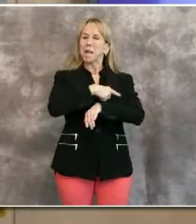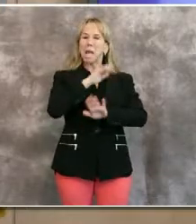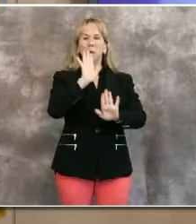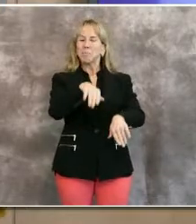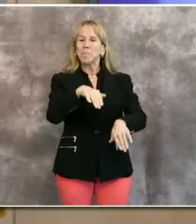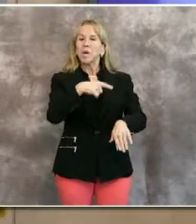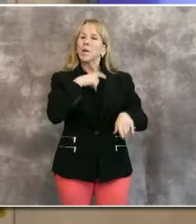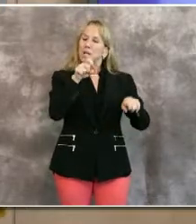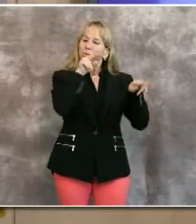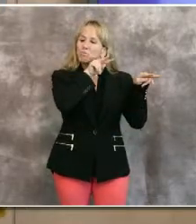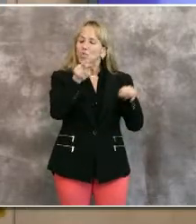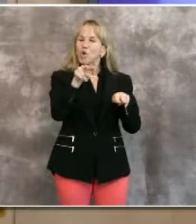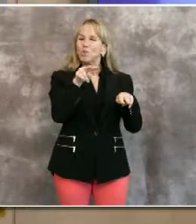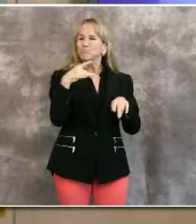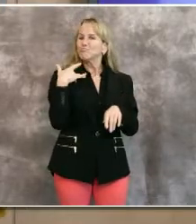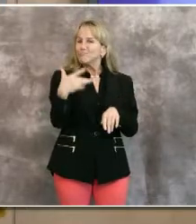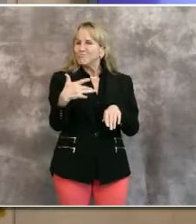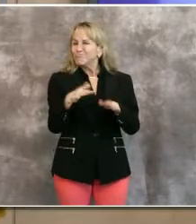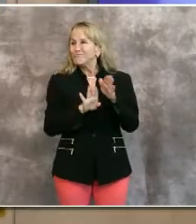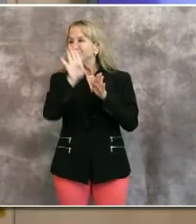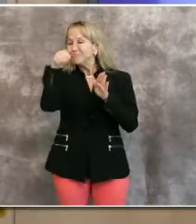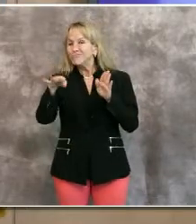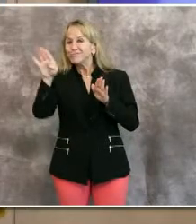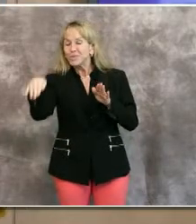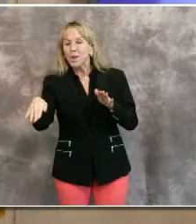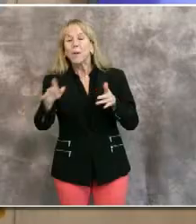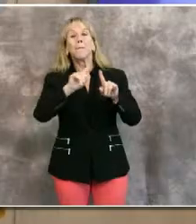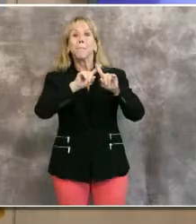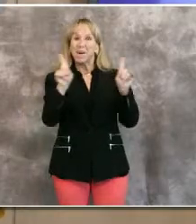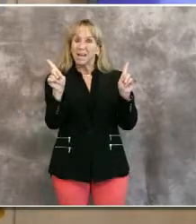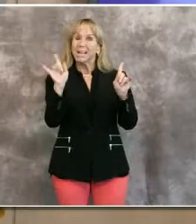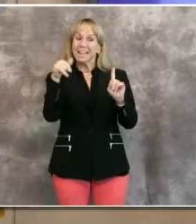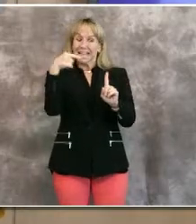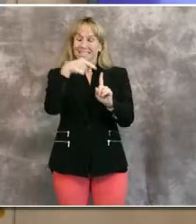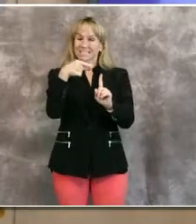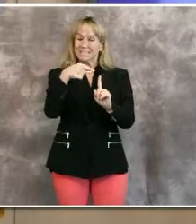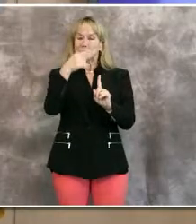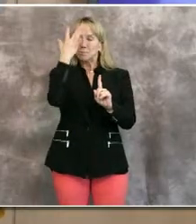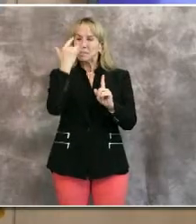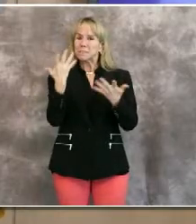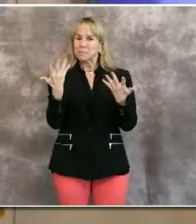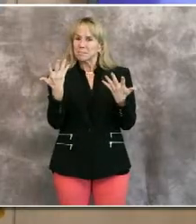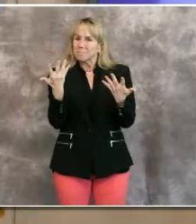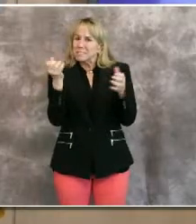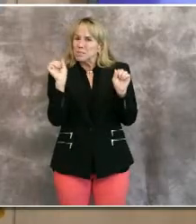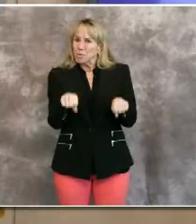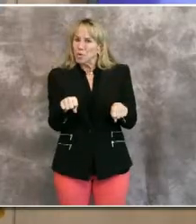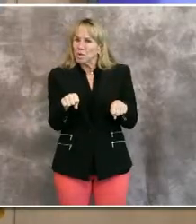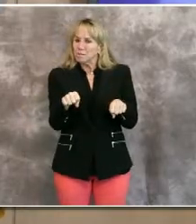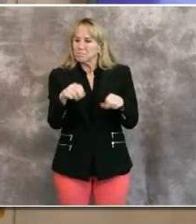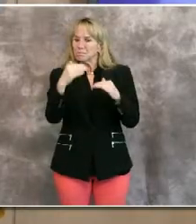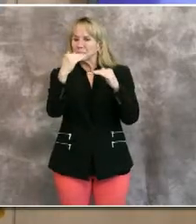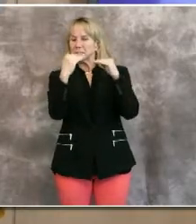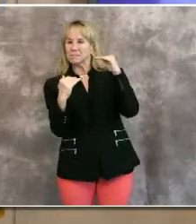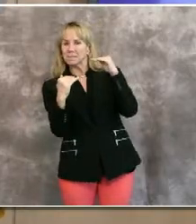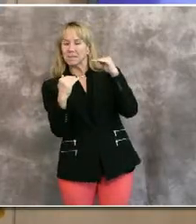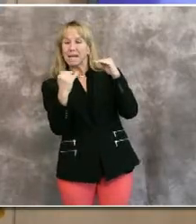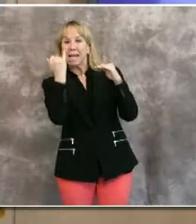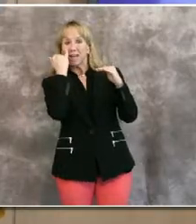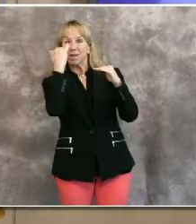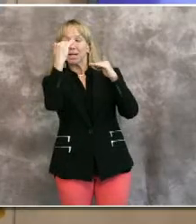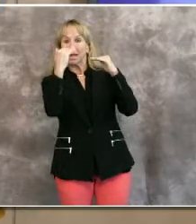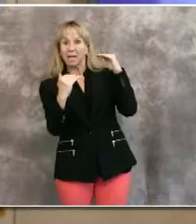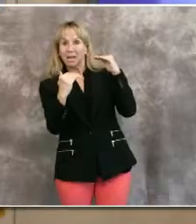in particular, that metric throughout the weekend and into next week. There was a possibility that perhaps on Friday that number would drop below